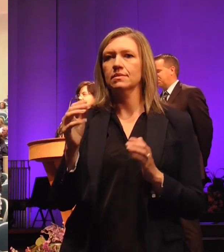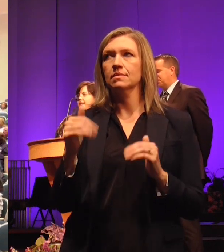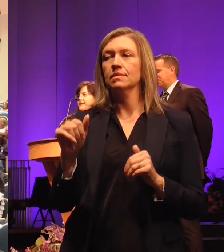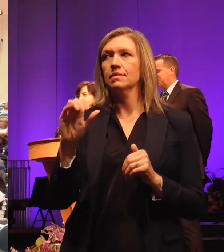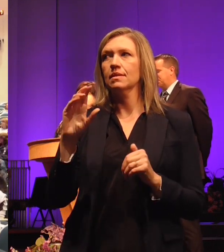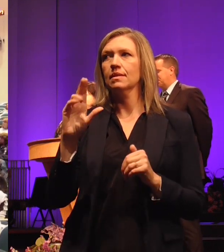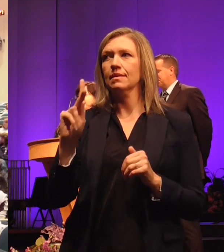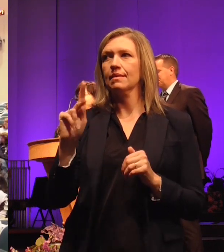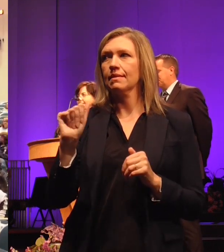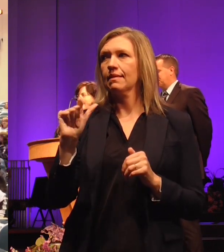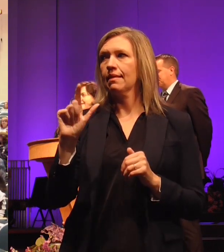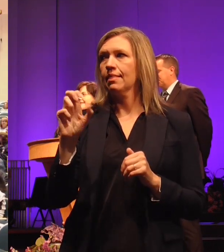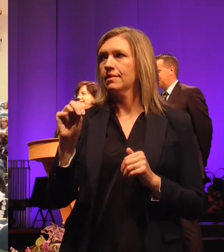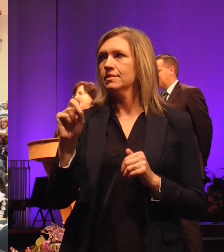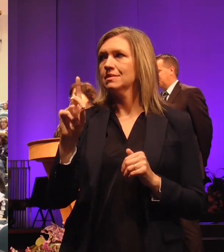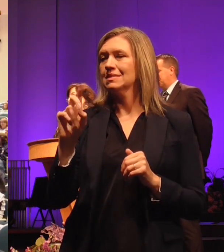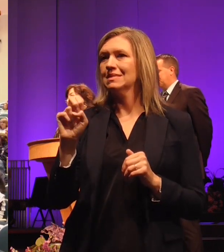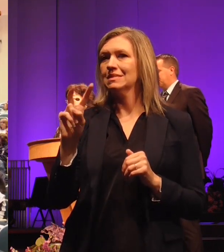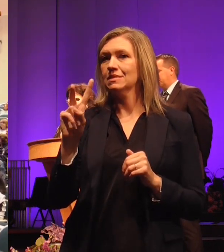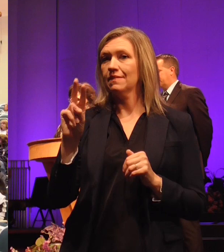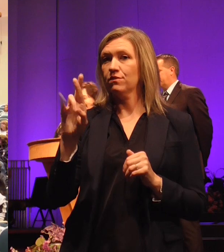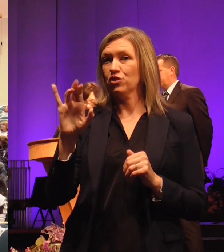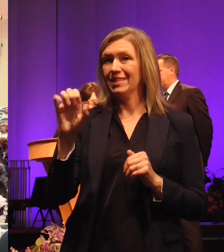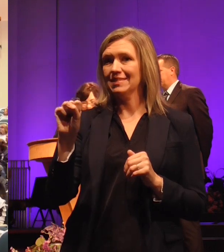Carolyn DeVries,